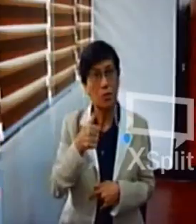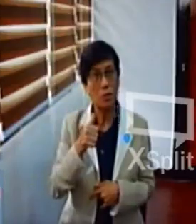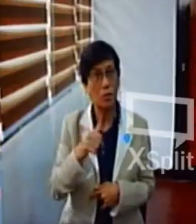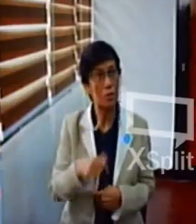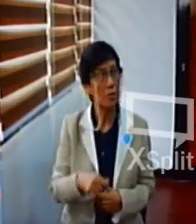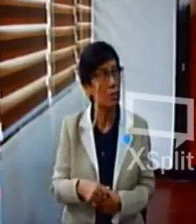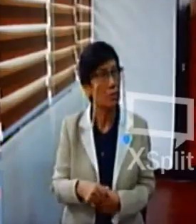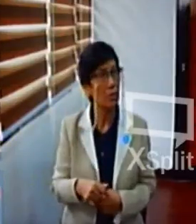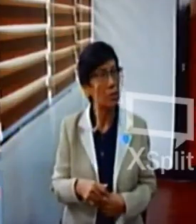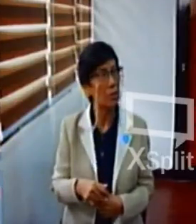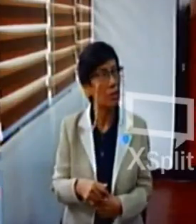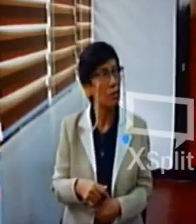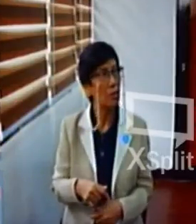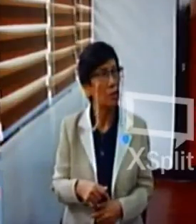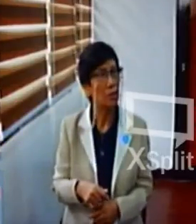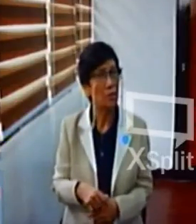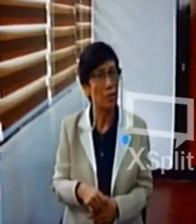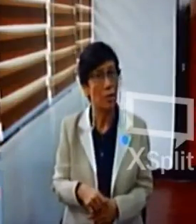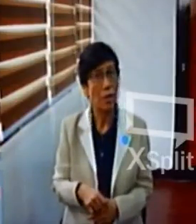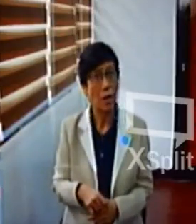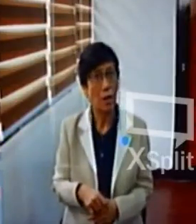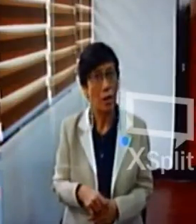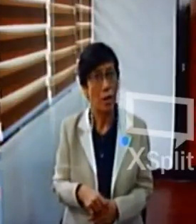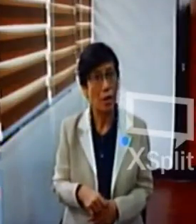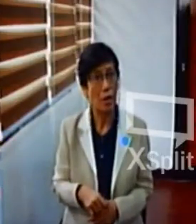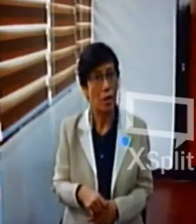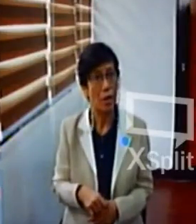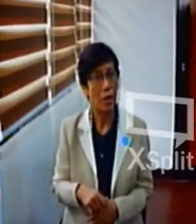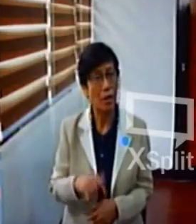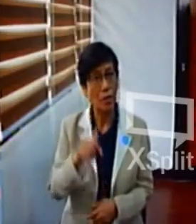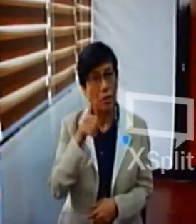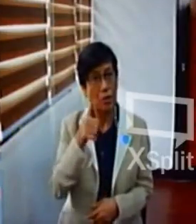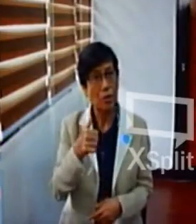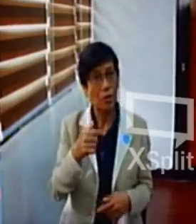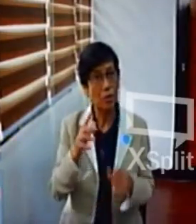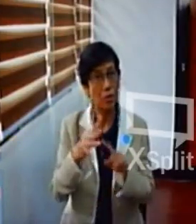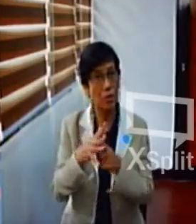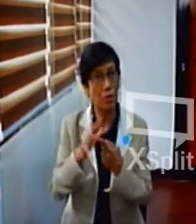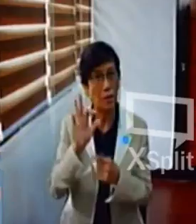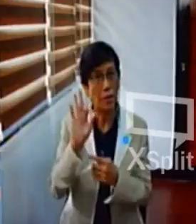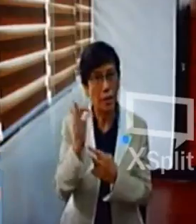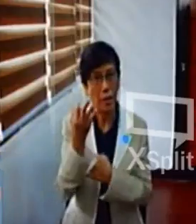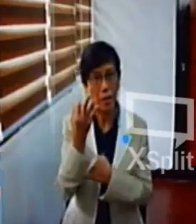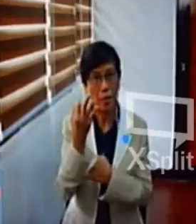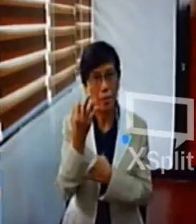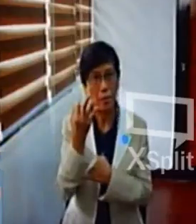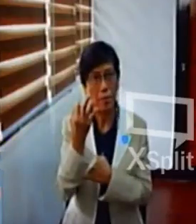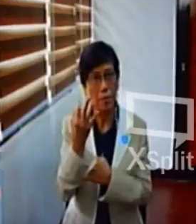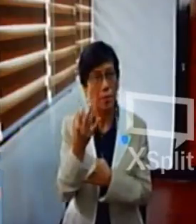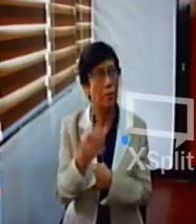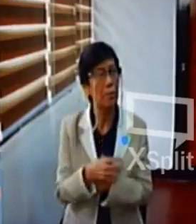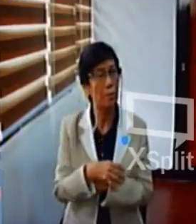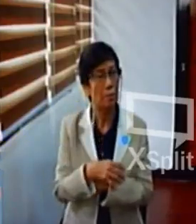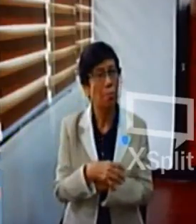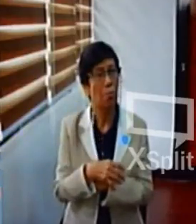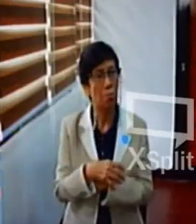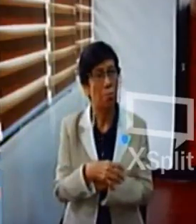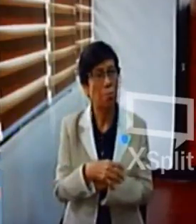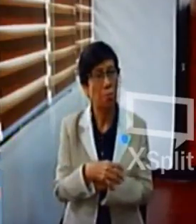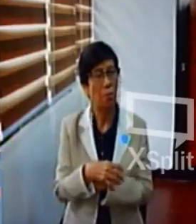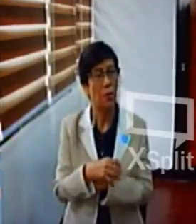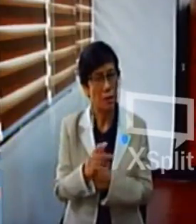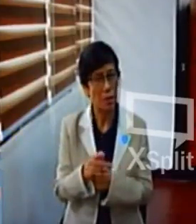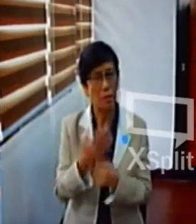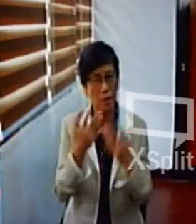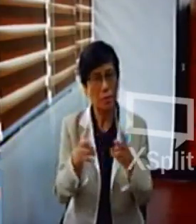Tomorrow, sir, we will be having six witnesses. Six witnesses, and we start at 9 a.m.? Yes, Your Honor. All right.